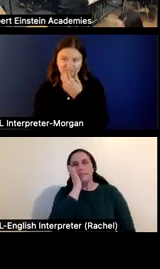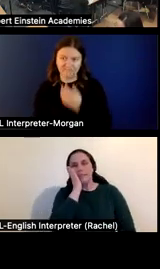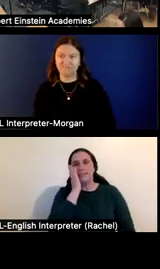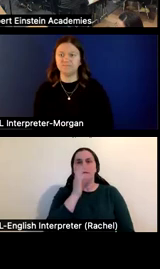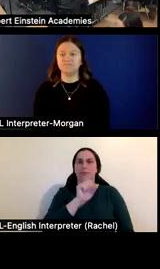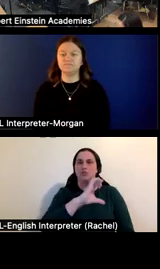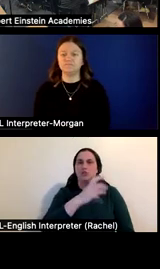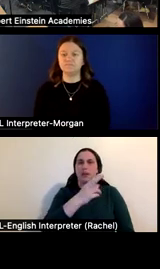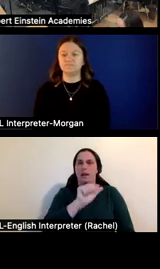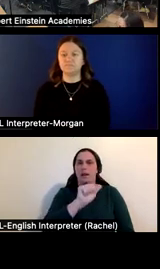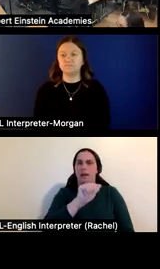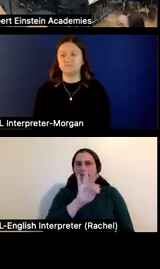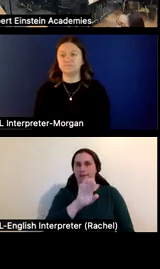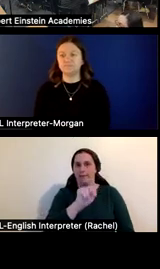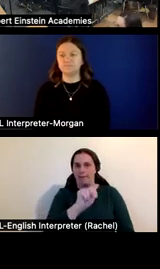Schlafen.